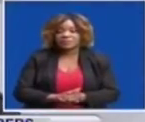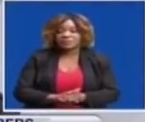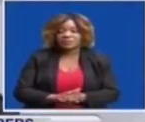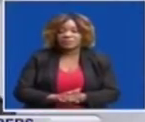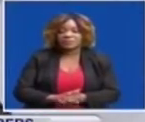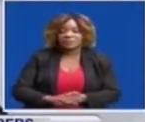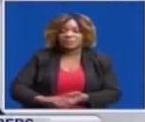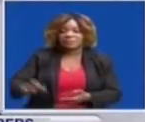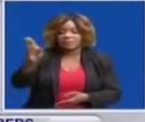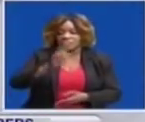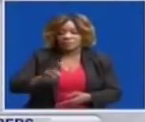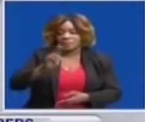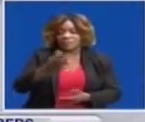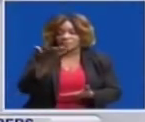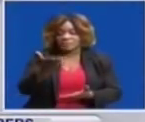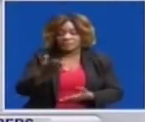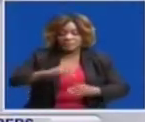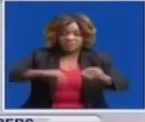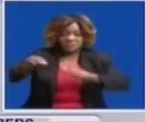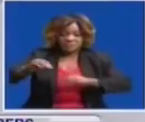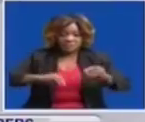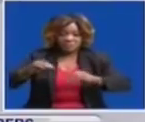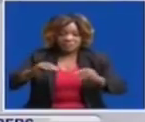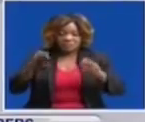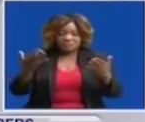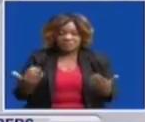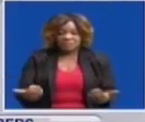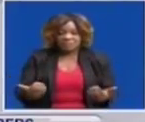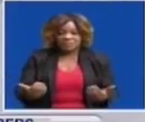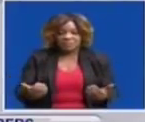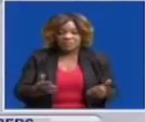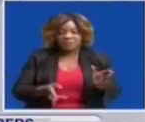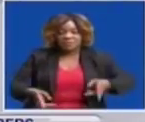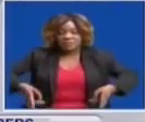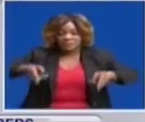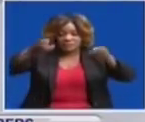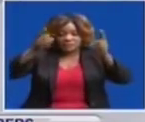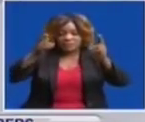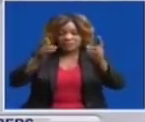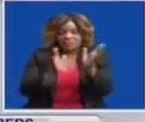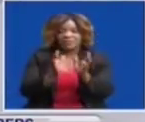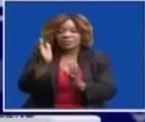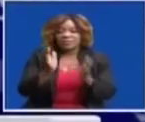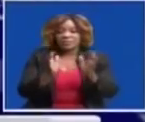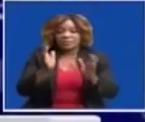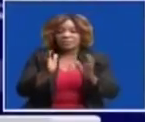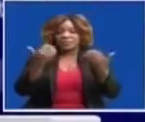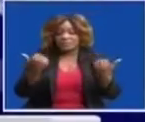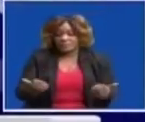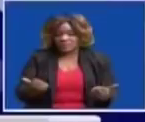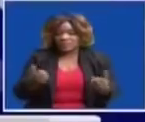using a risk management approach, and are technology-driven.